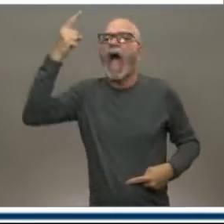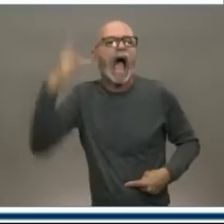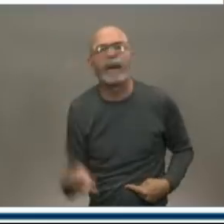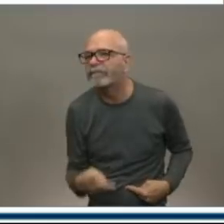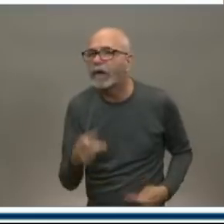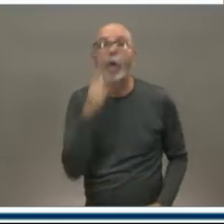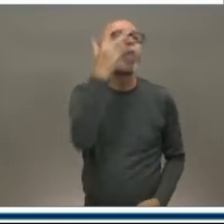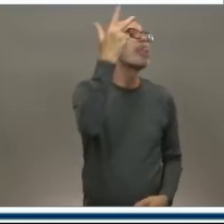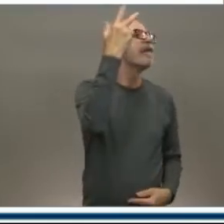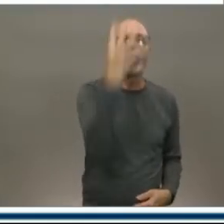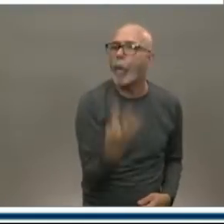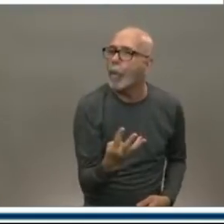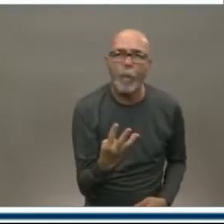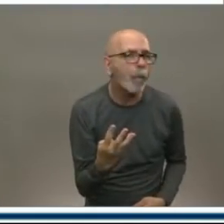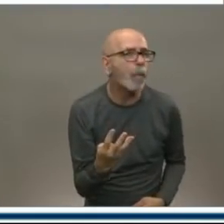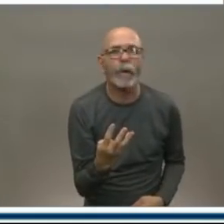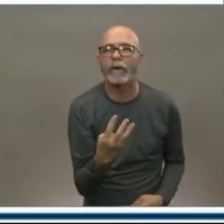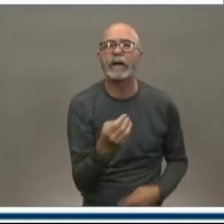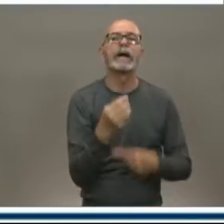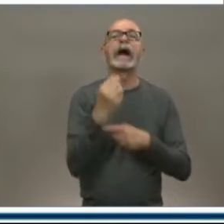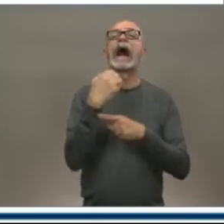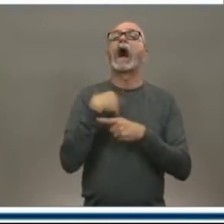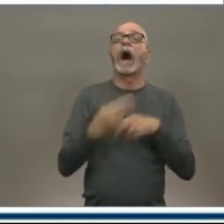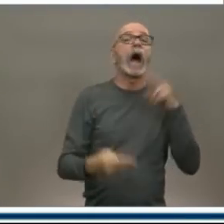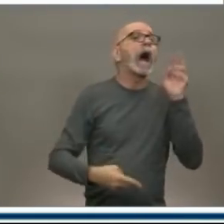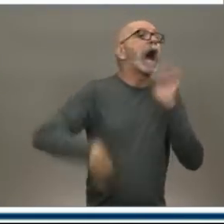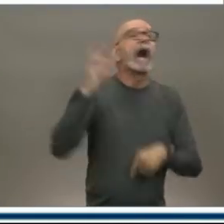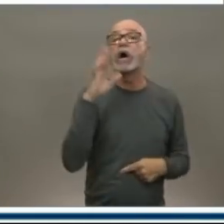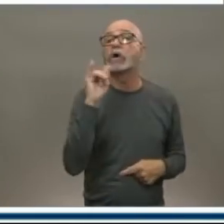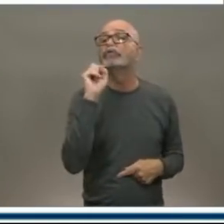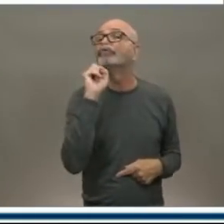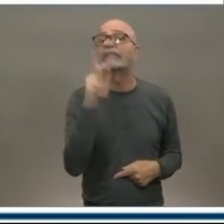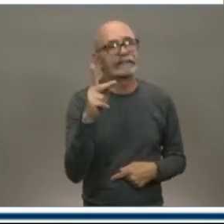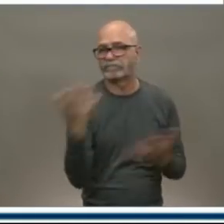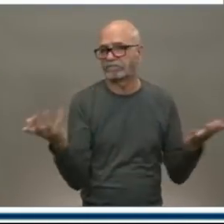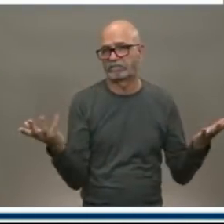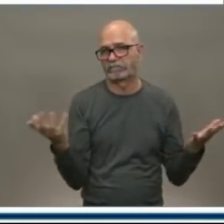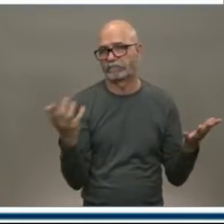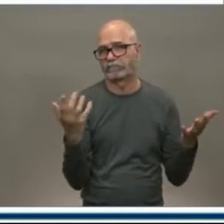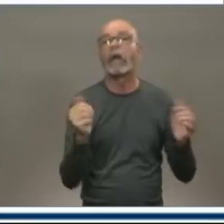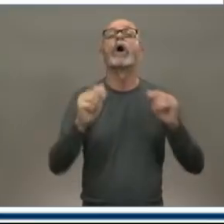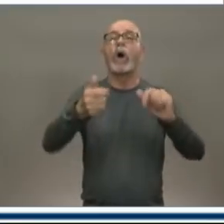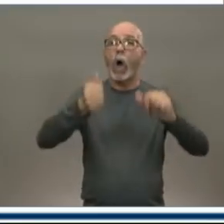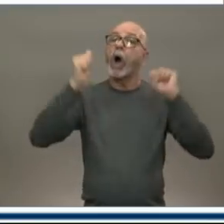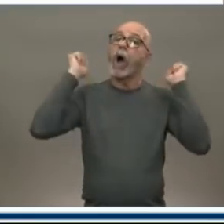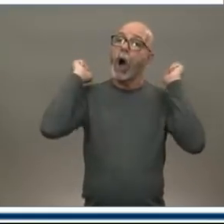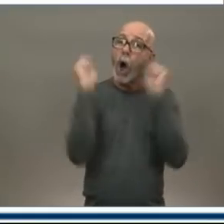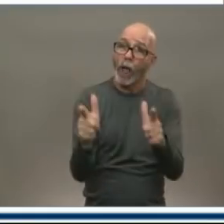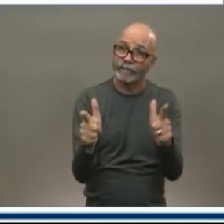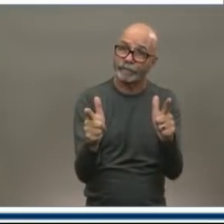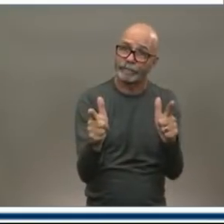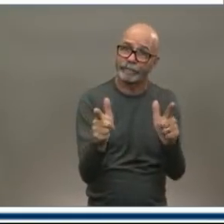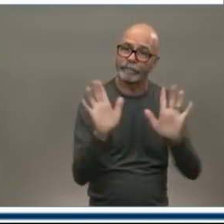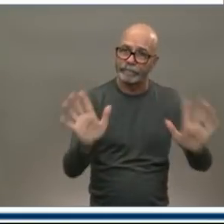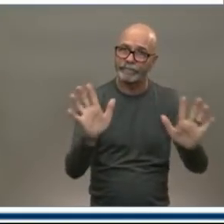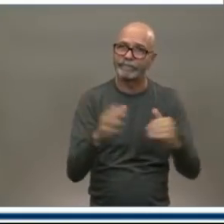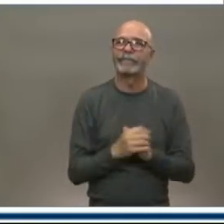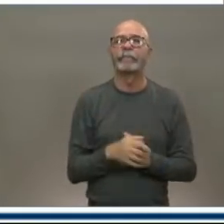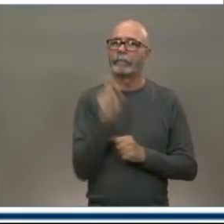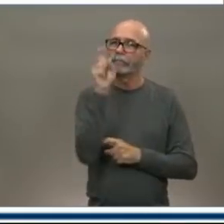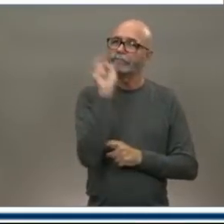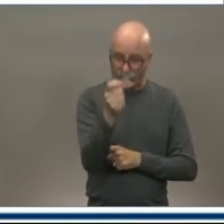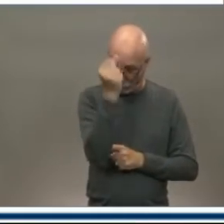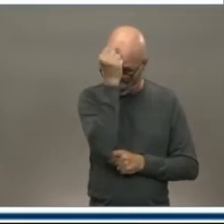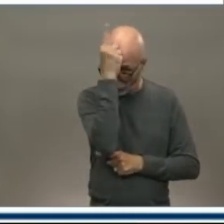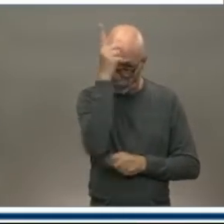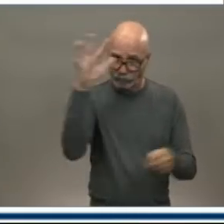us, not just people who are at high risk, but everybody. So we really need to understand we're in a very